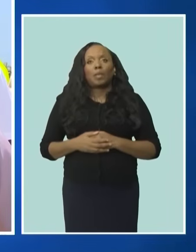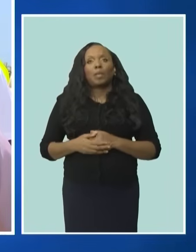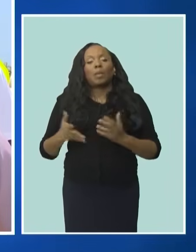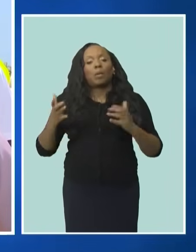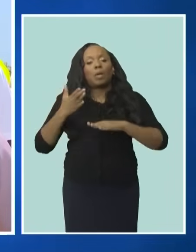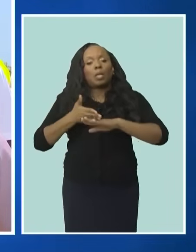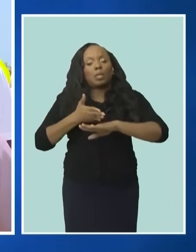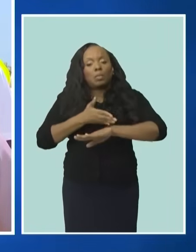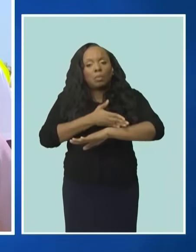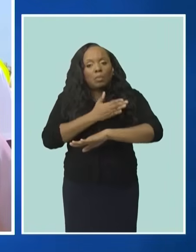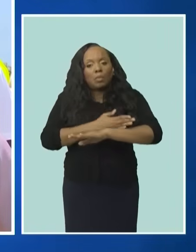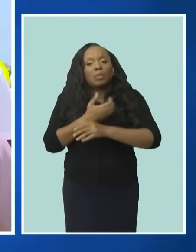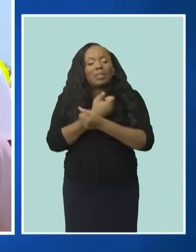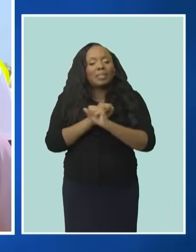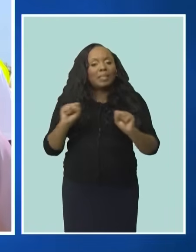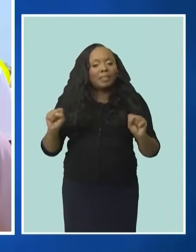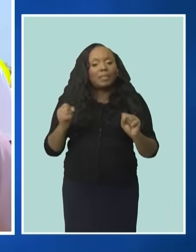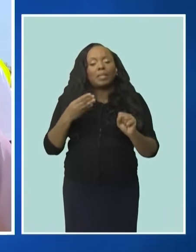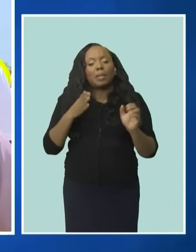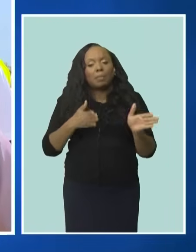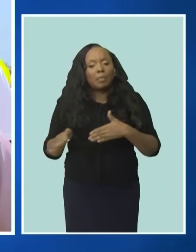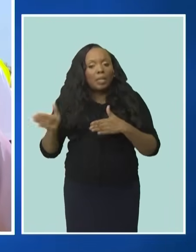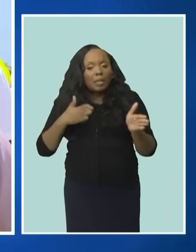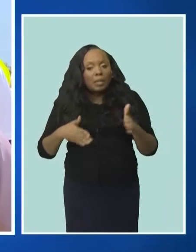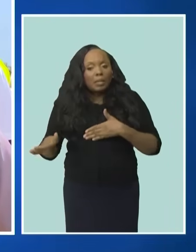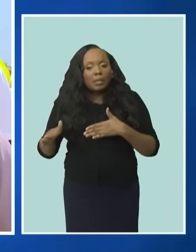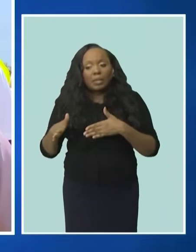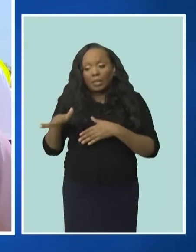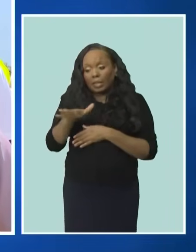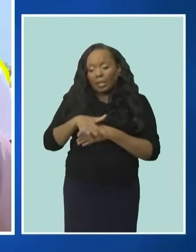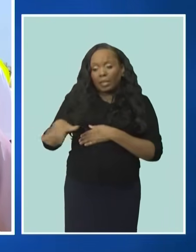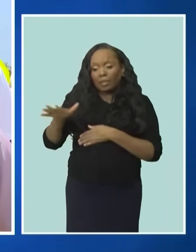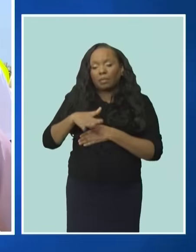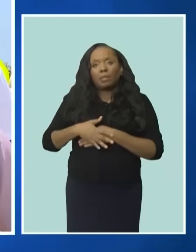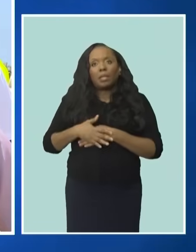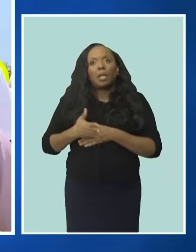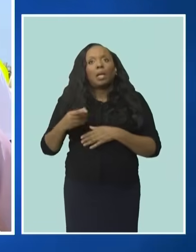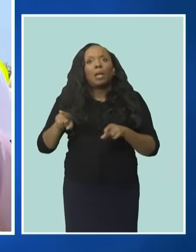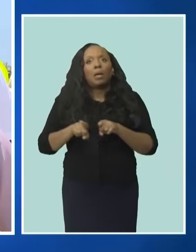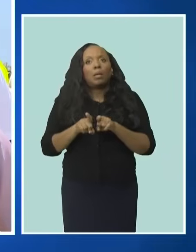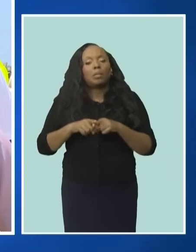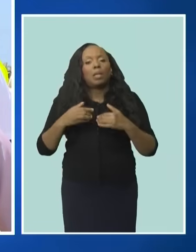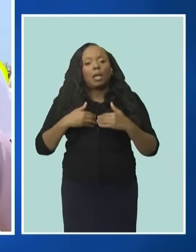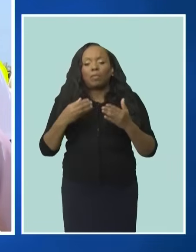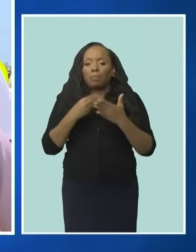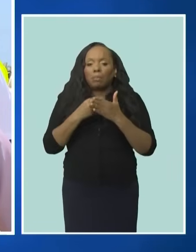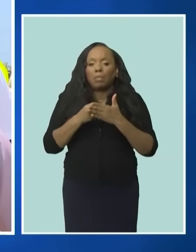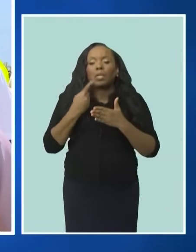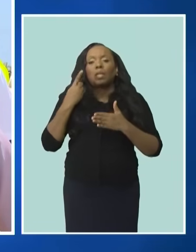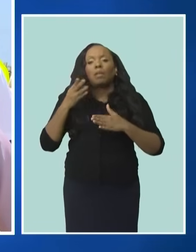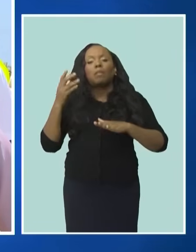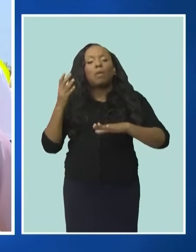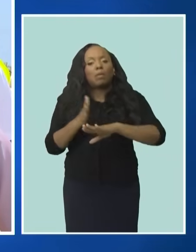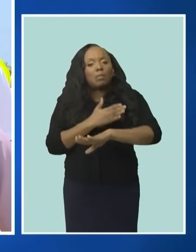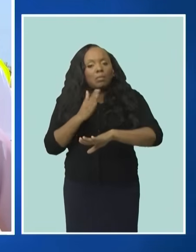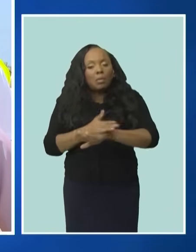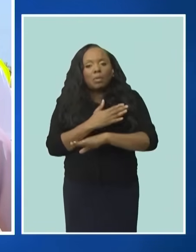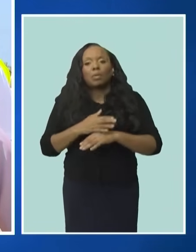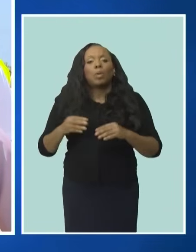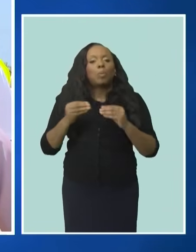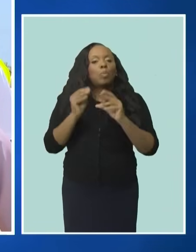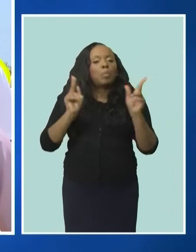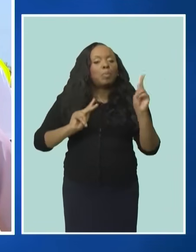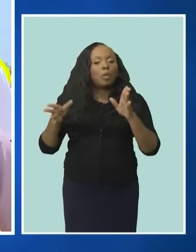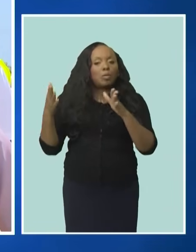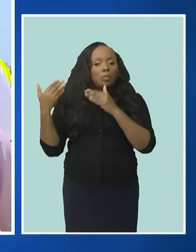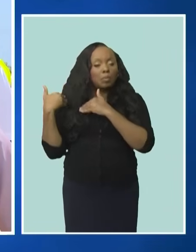safety within the harbour facility, sustainable revenue stream for harbour maintenance, increase accountability and